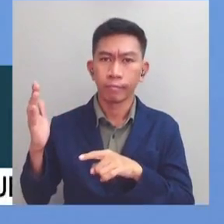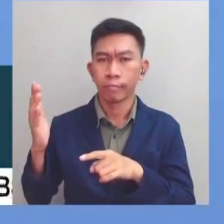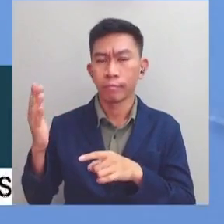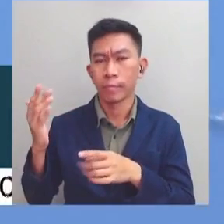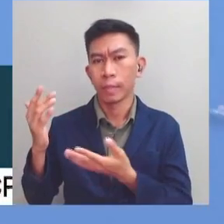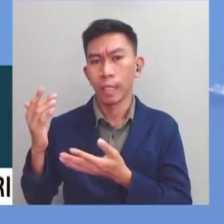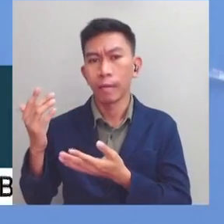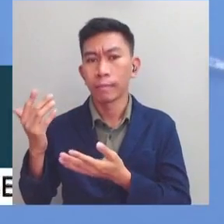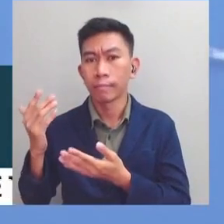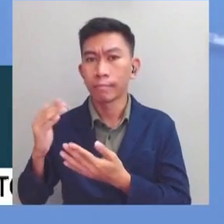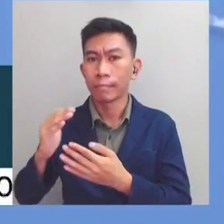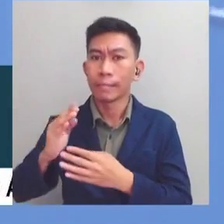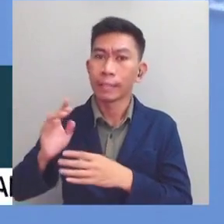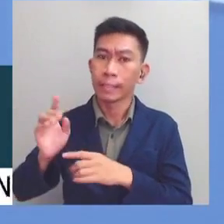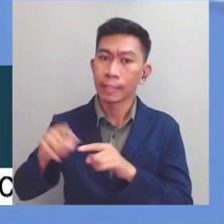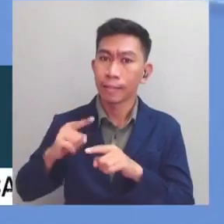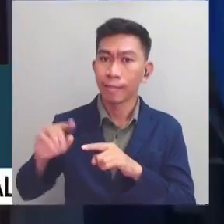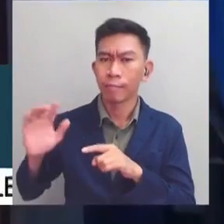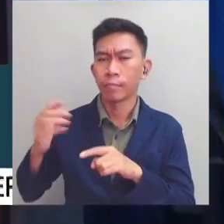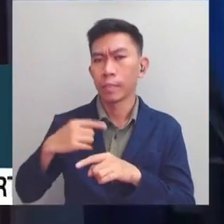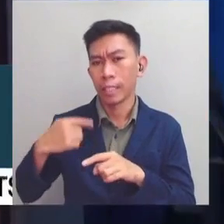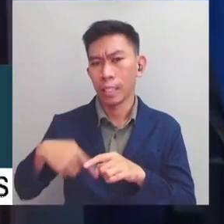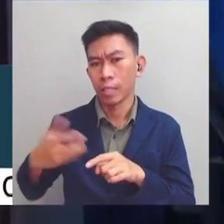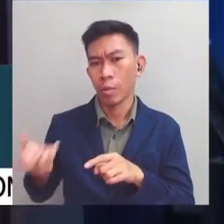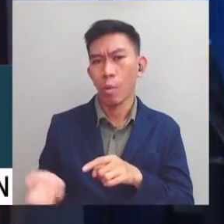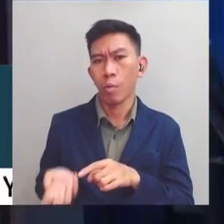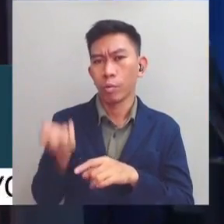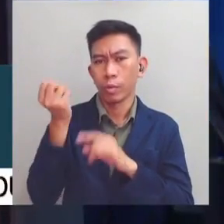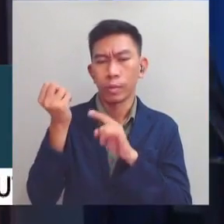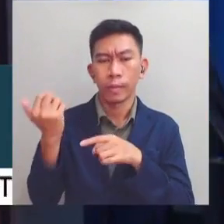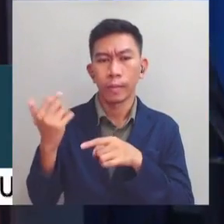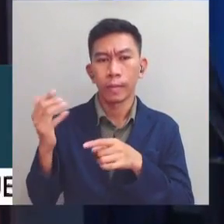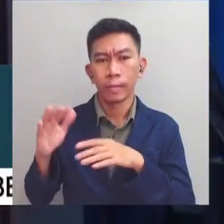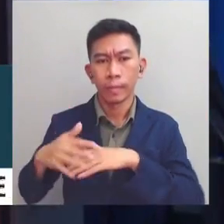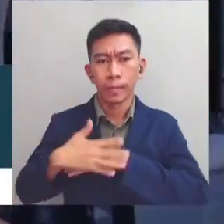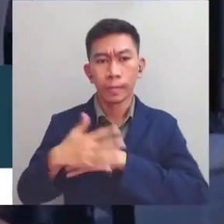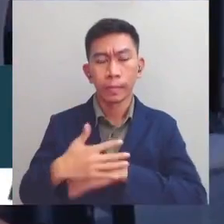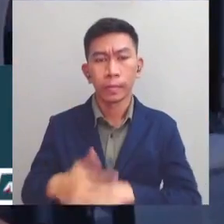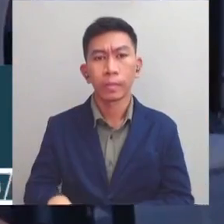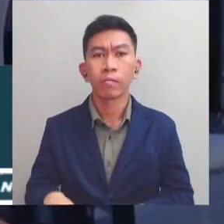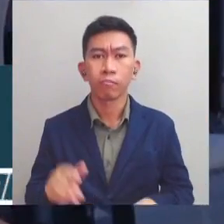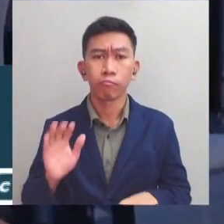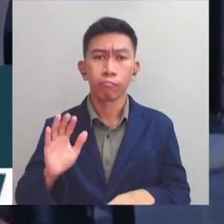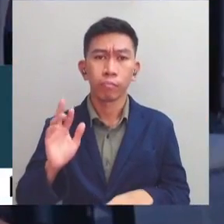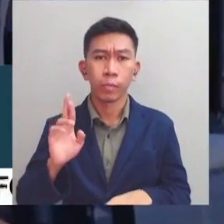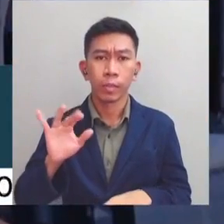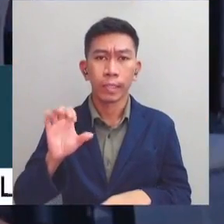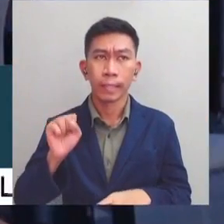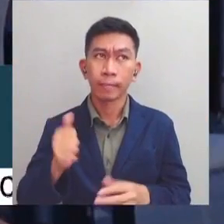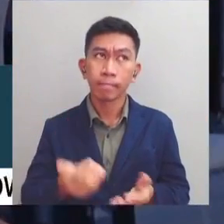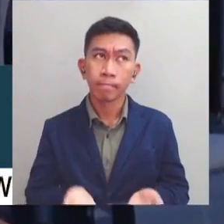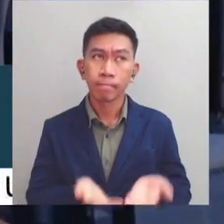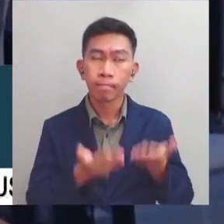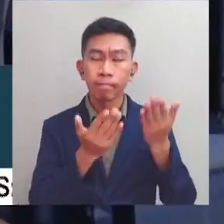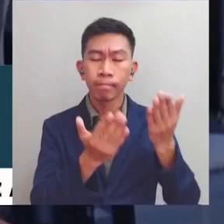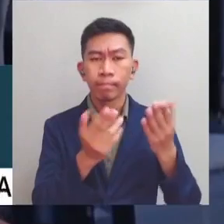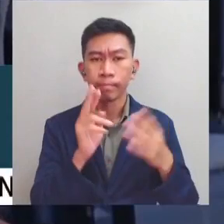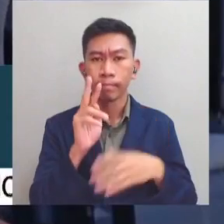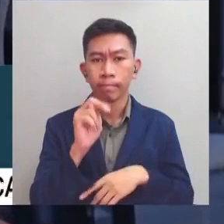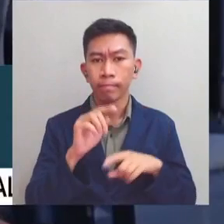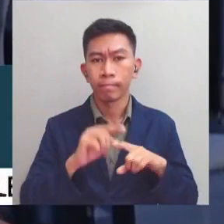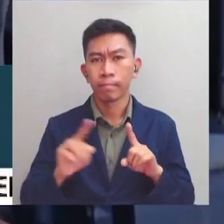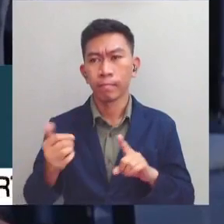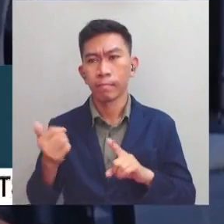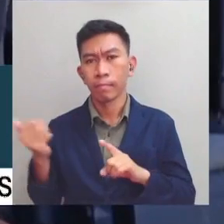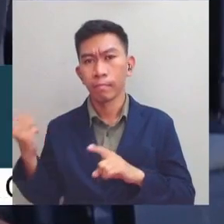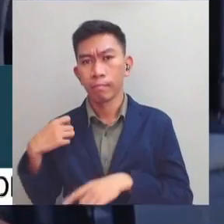senator earlier urged the government in a Senate resolution to raise the issue before the United Nations, but was opposed by her colleague, Alan